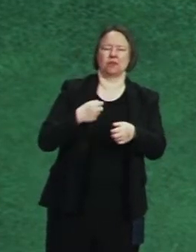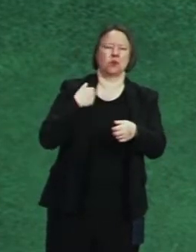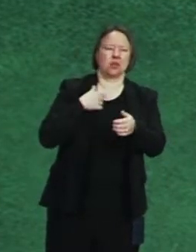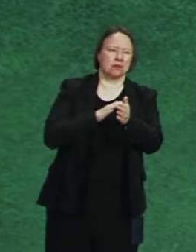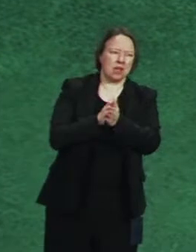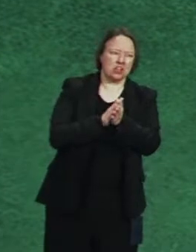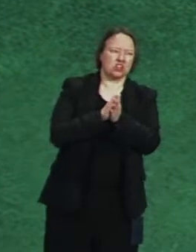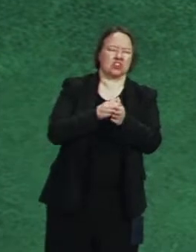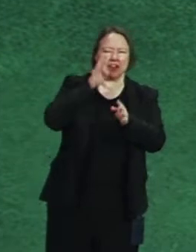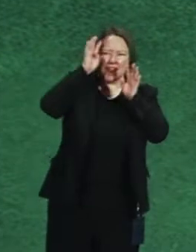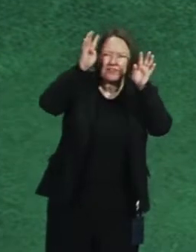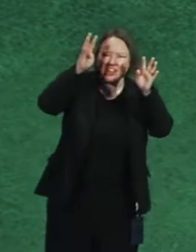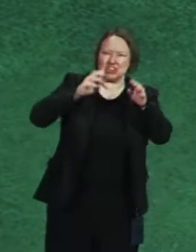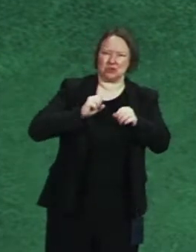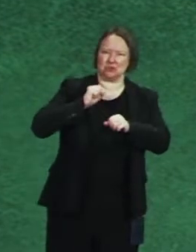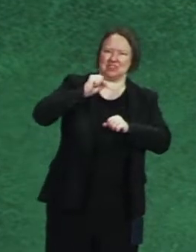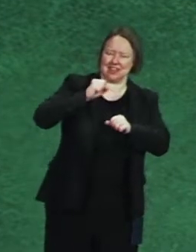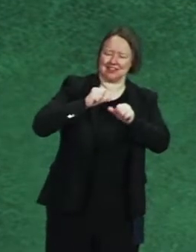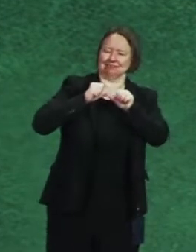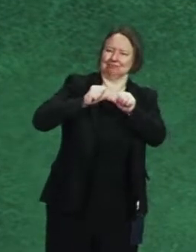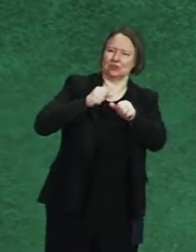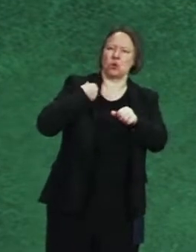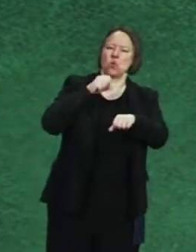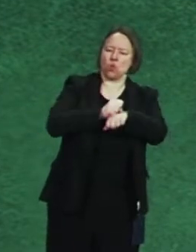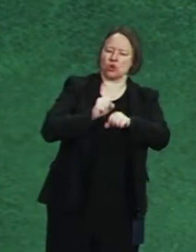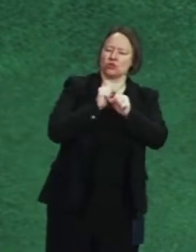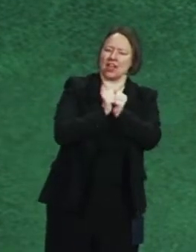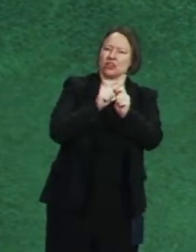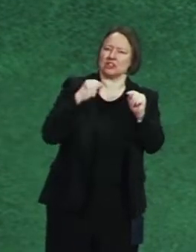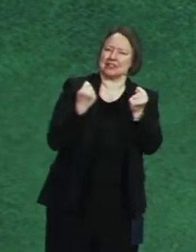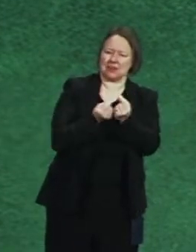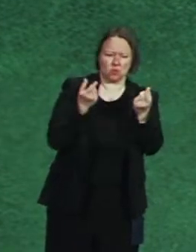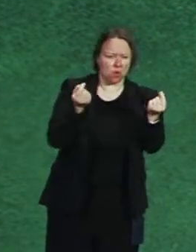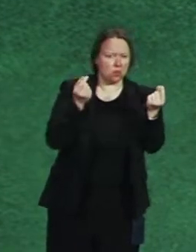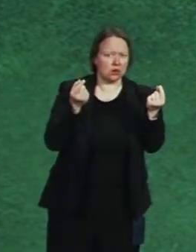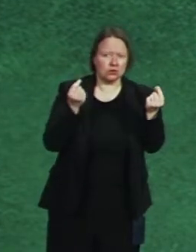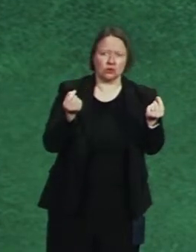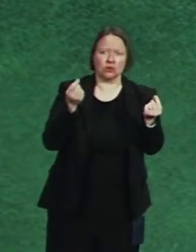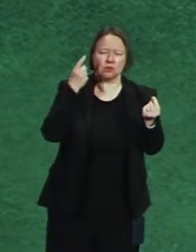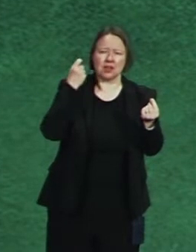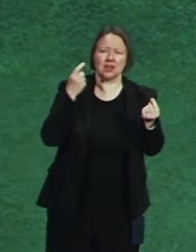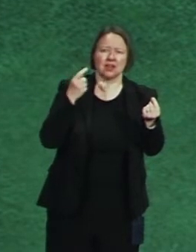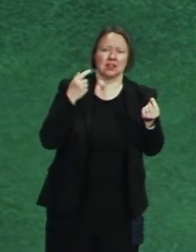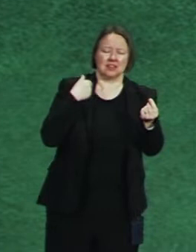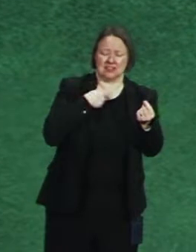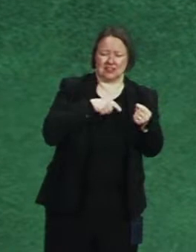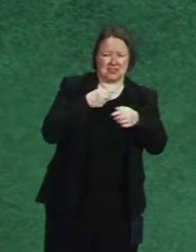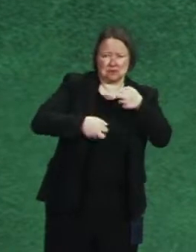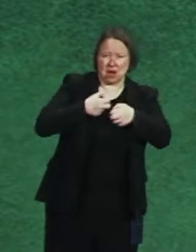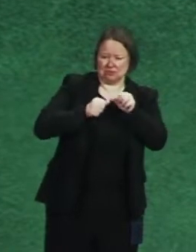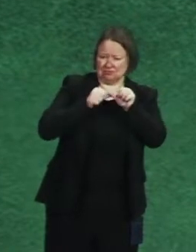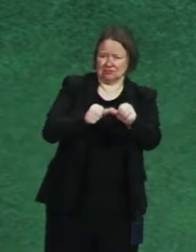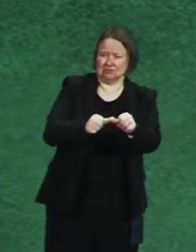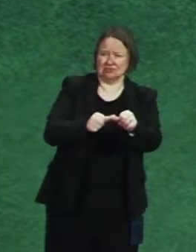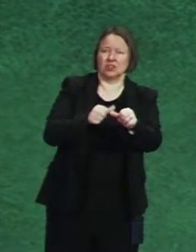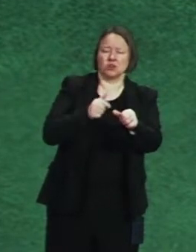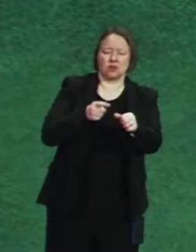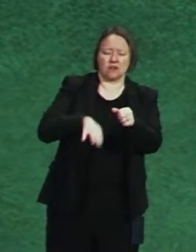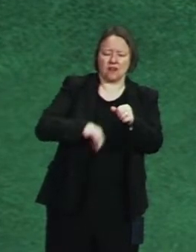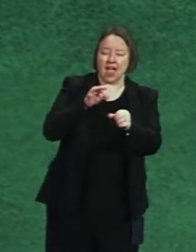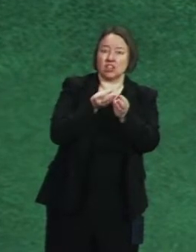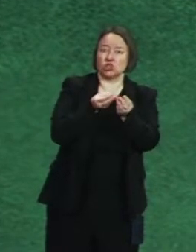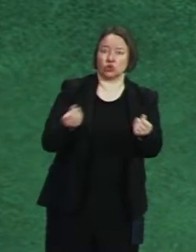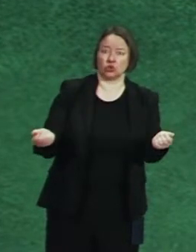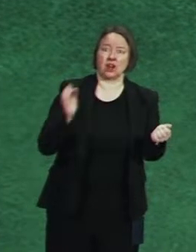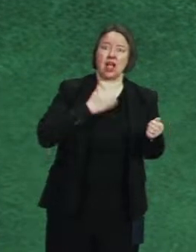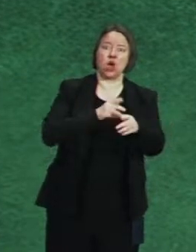innovation, and resilience, we worked together as a team. What could be done? We continued to ask ourselves. Working around the solution, our